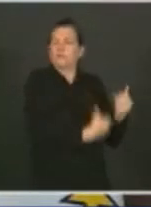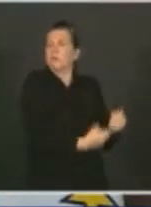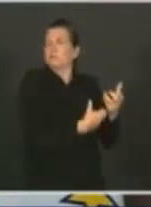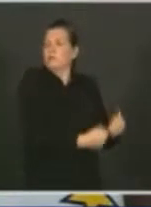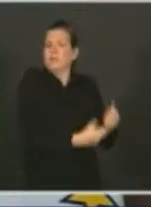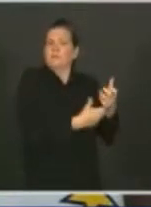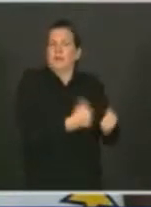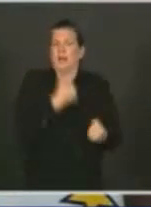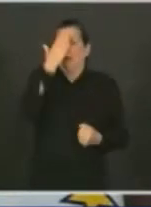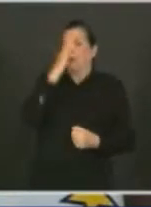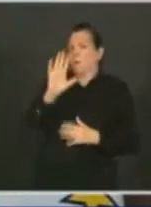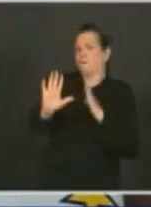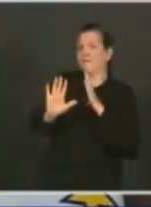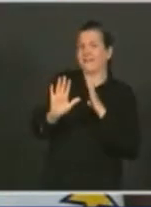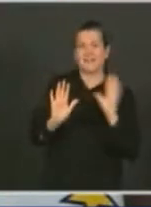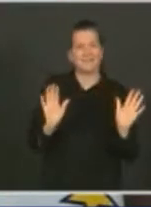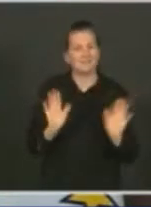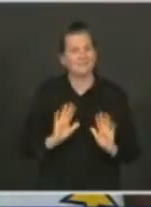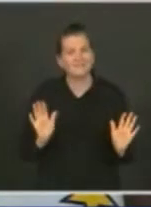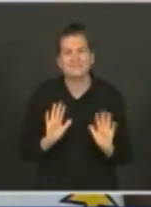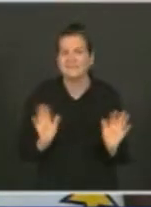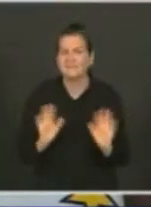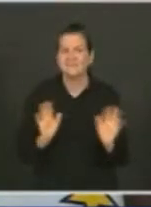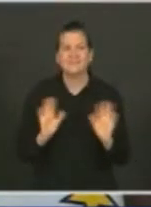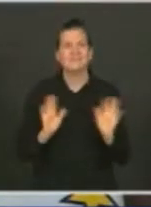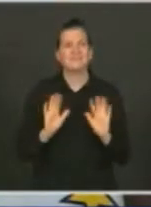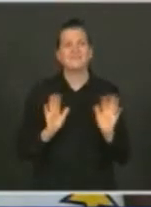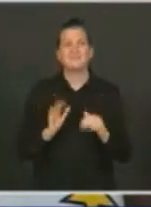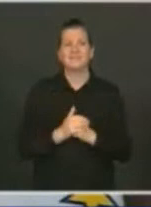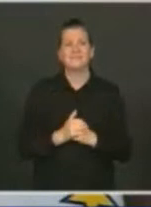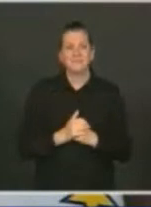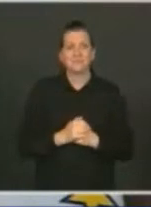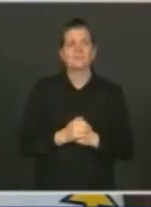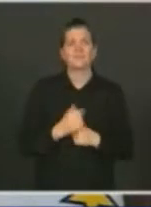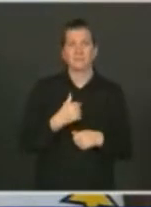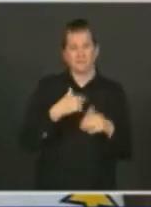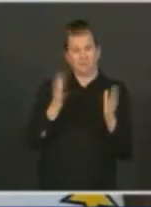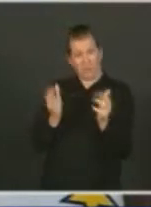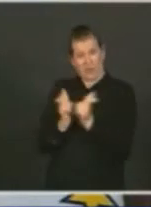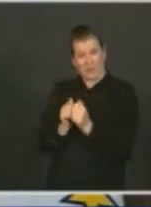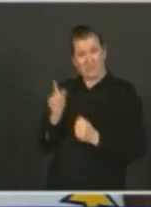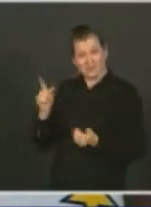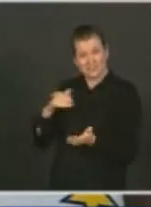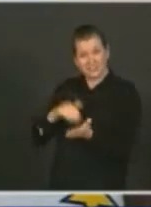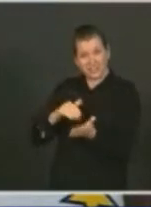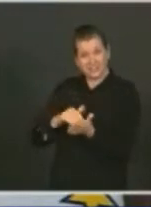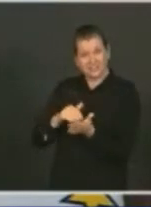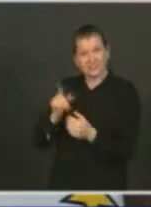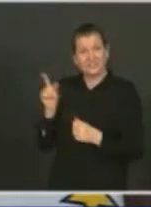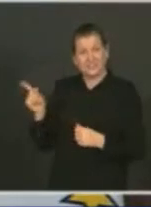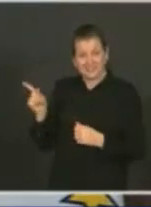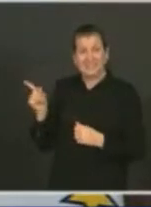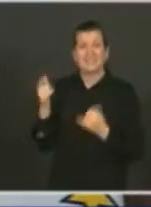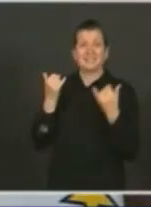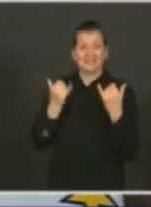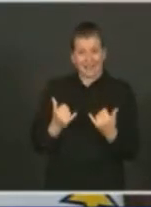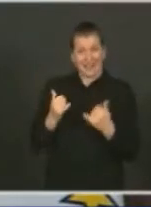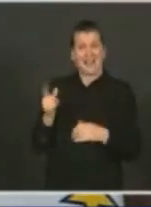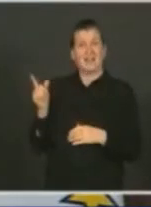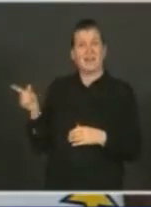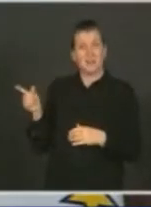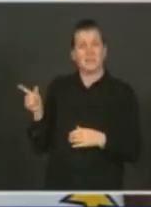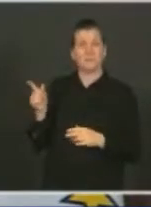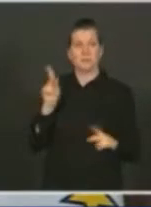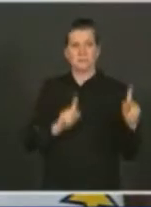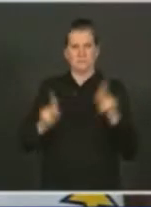It's that simple. Earlier, I was chatting with the physicians. Part of the reason they're crushed now is because people insisted